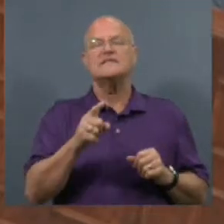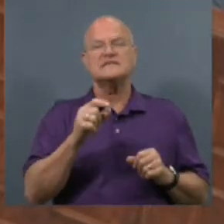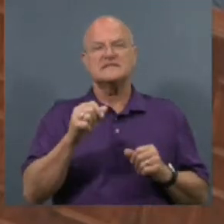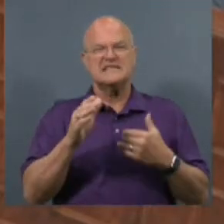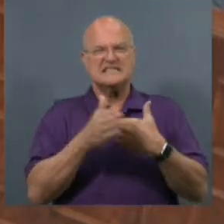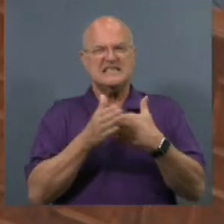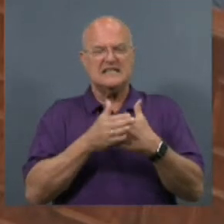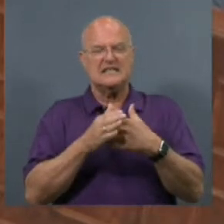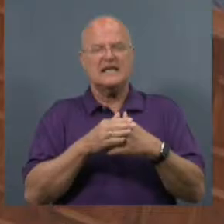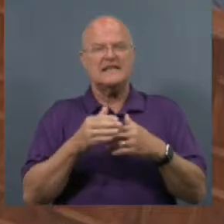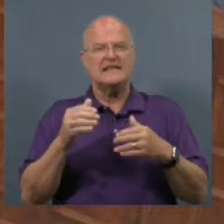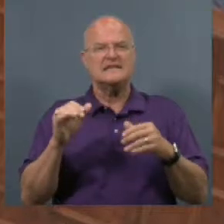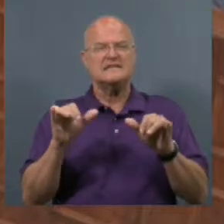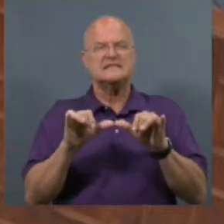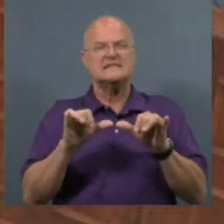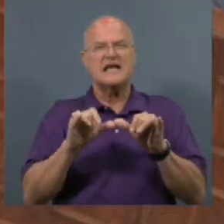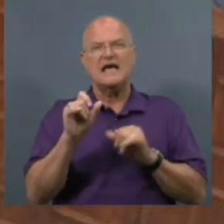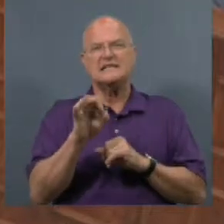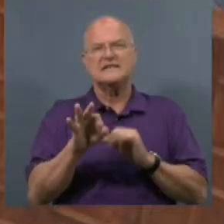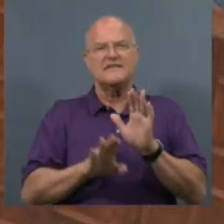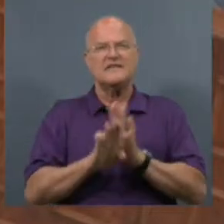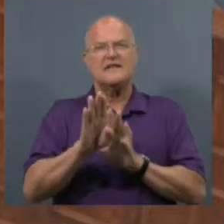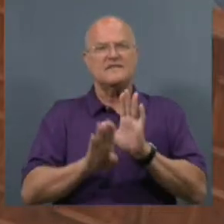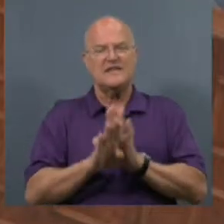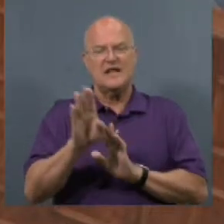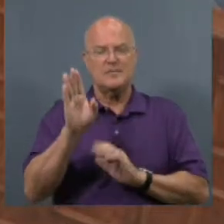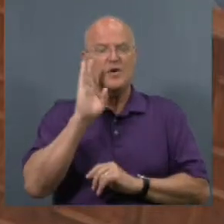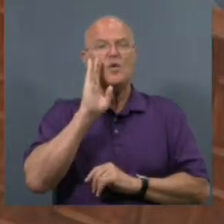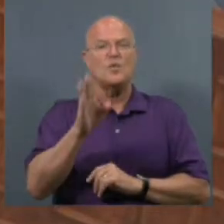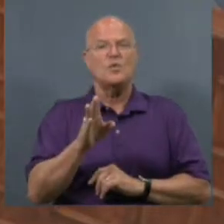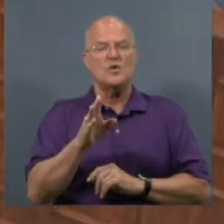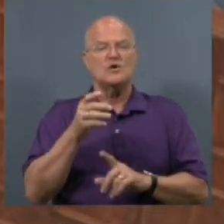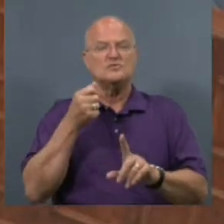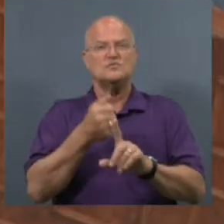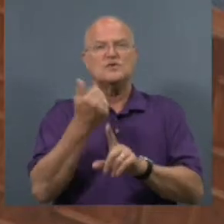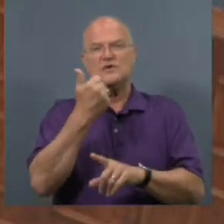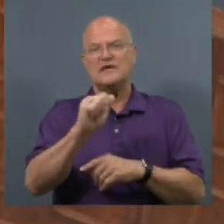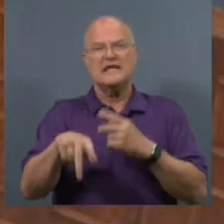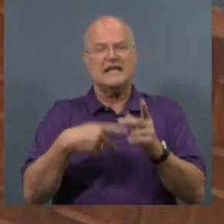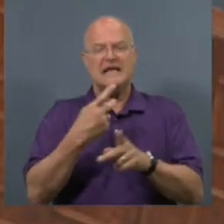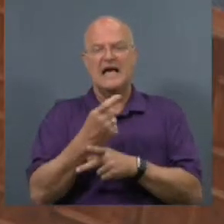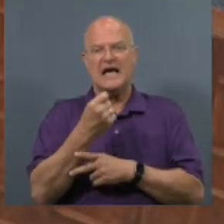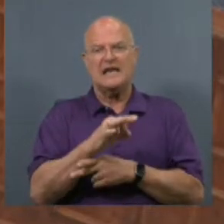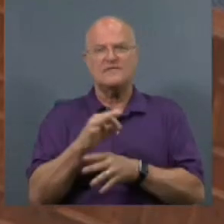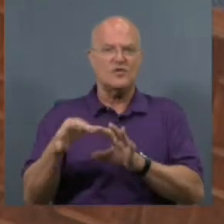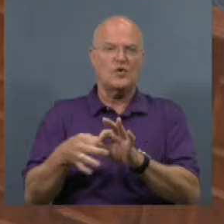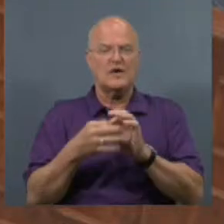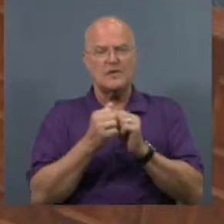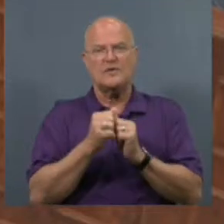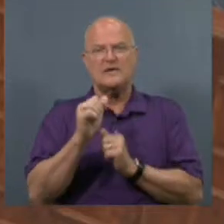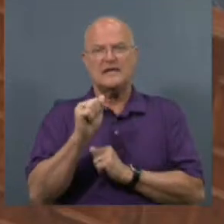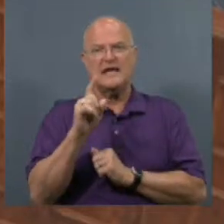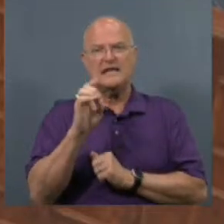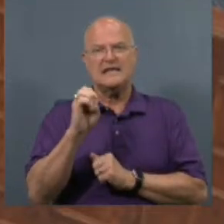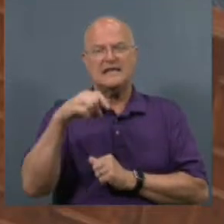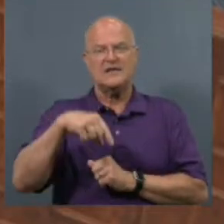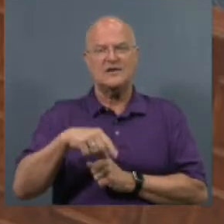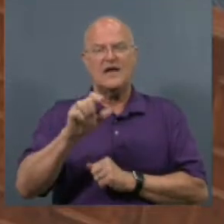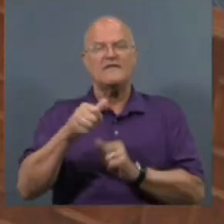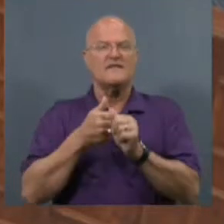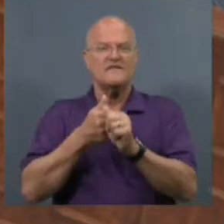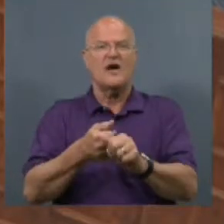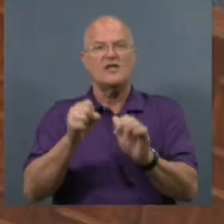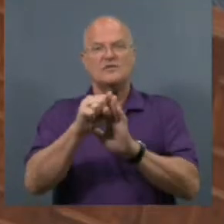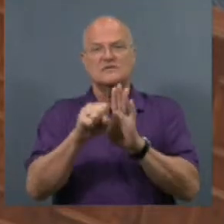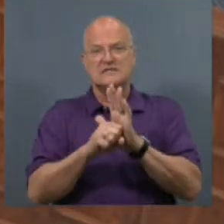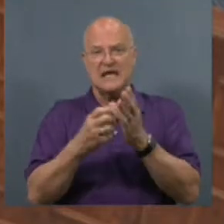the size of course, the development would trigger any sort of coordination with ADQ. They would have to follow state